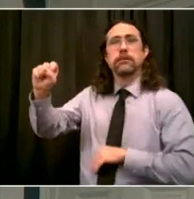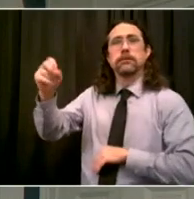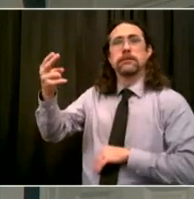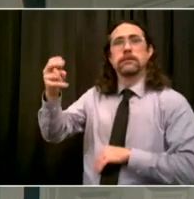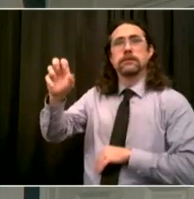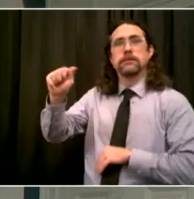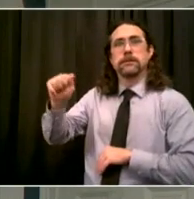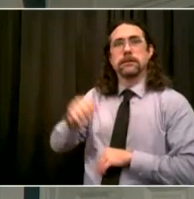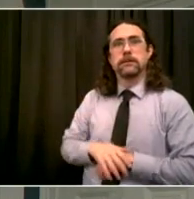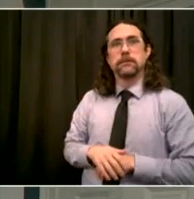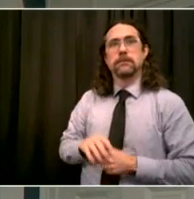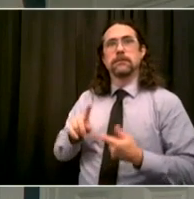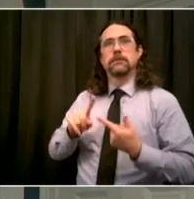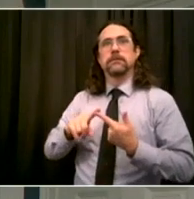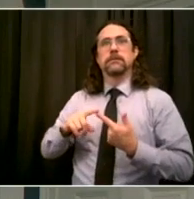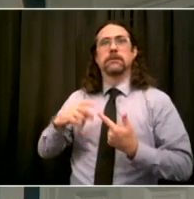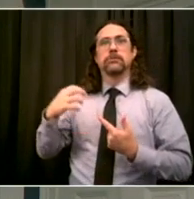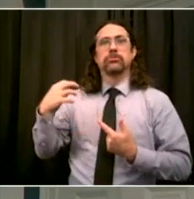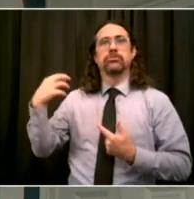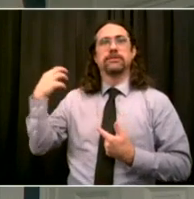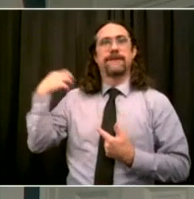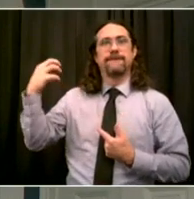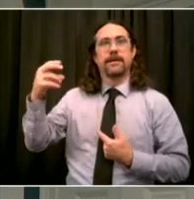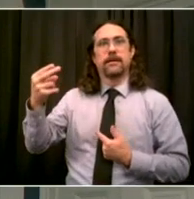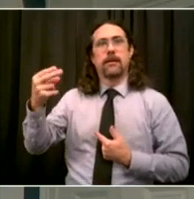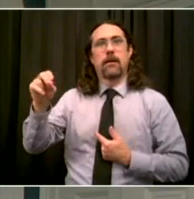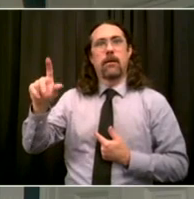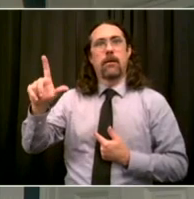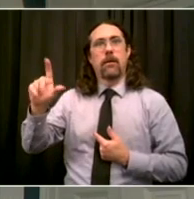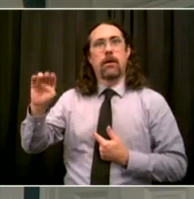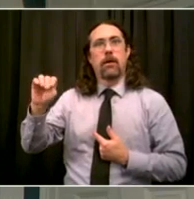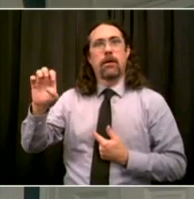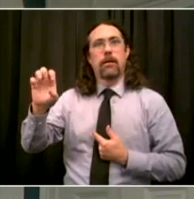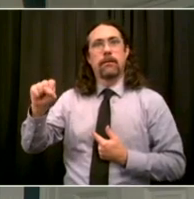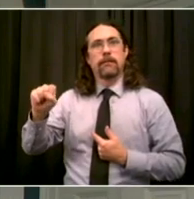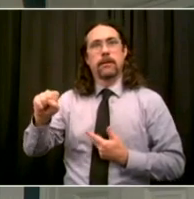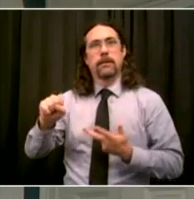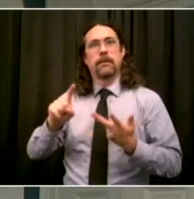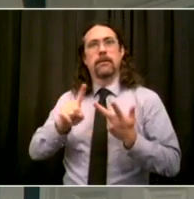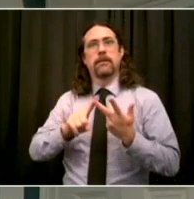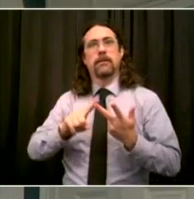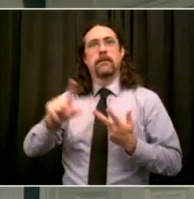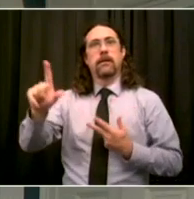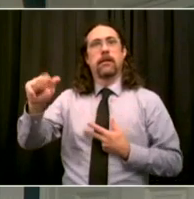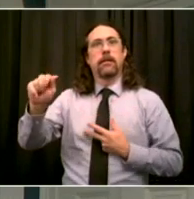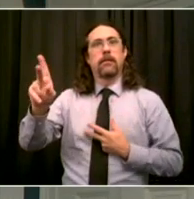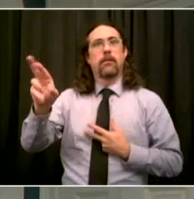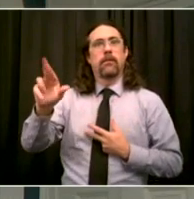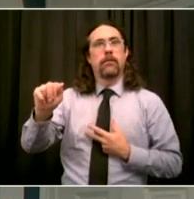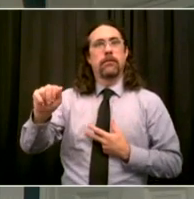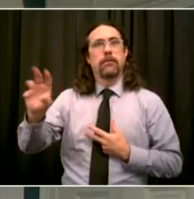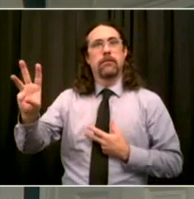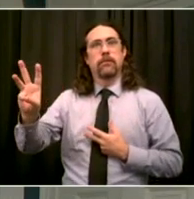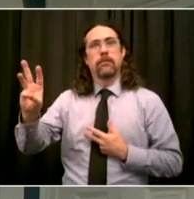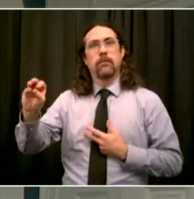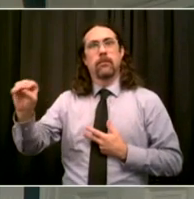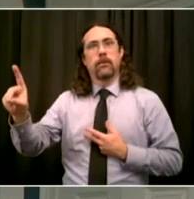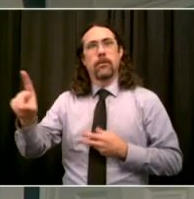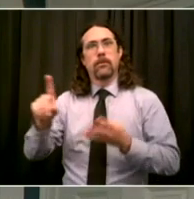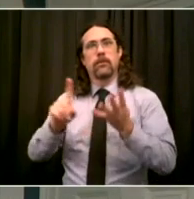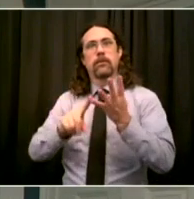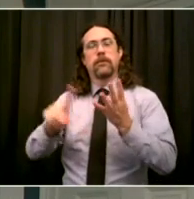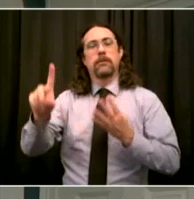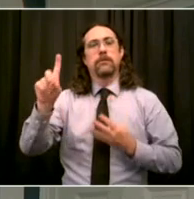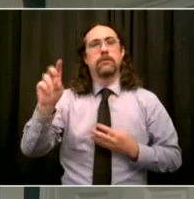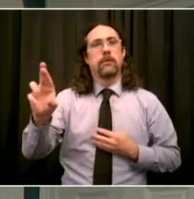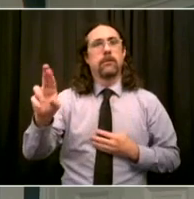NYC, and by Senior Advisor Dr. Jay Varma. First question today goes to Andrew Siff from NBC. Hey, good